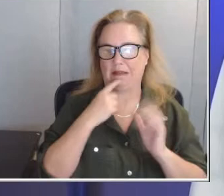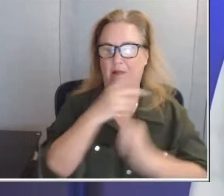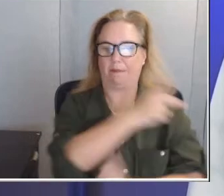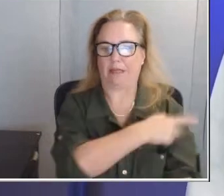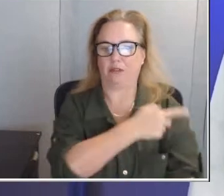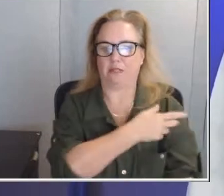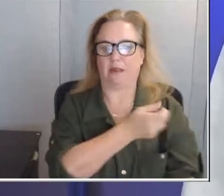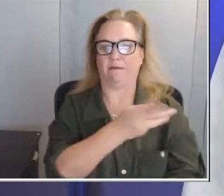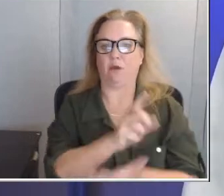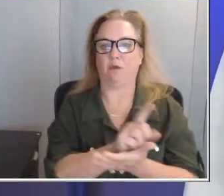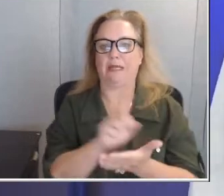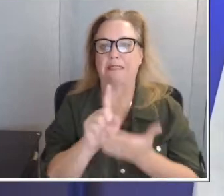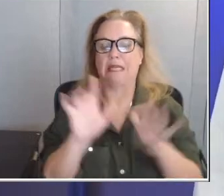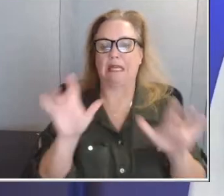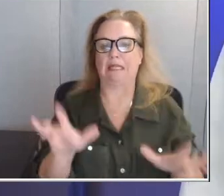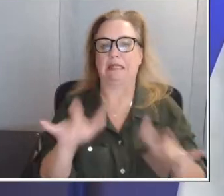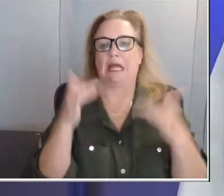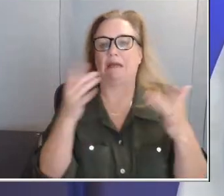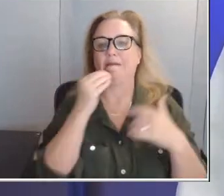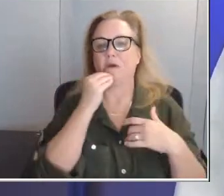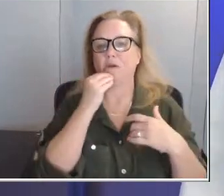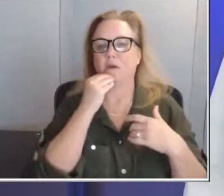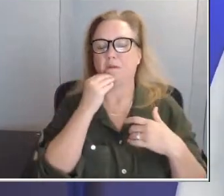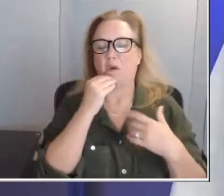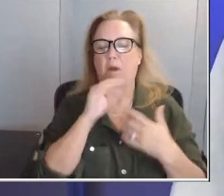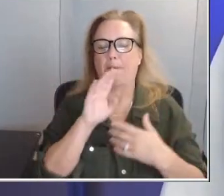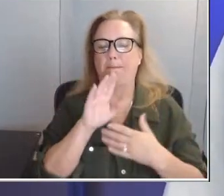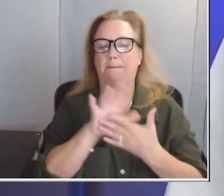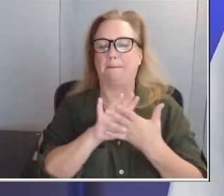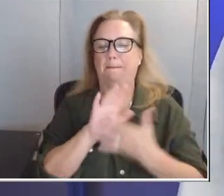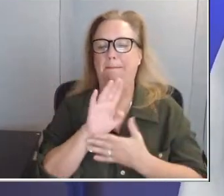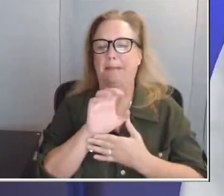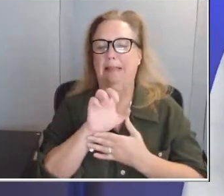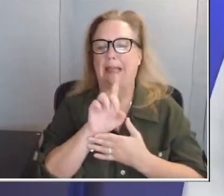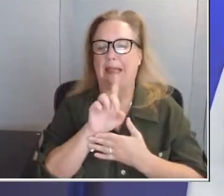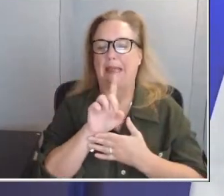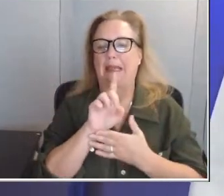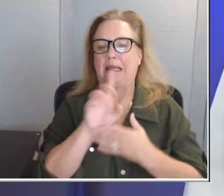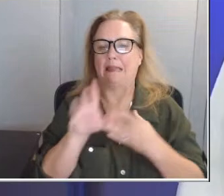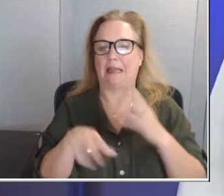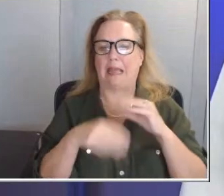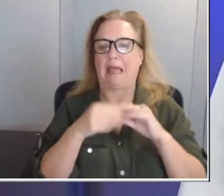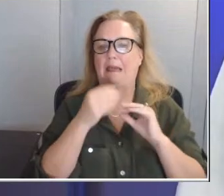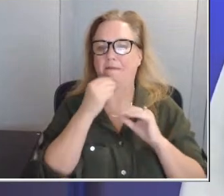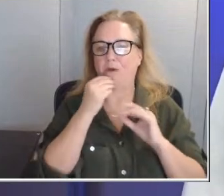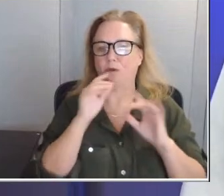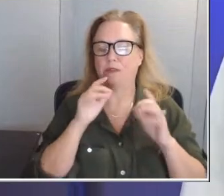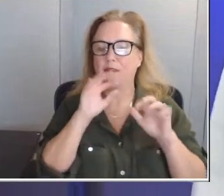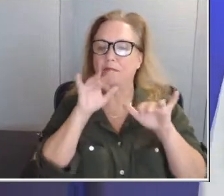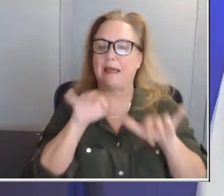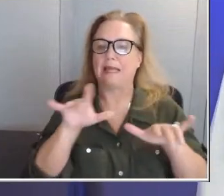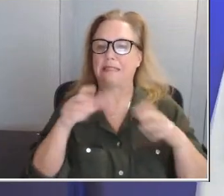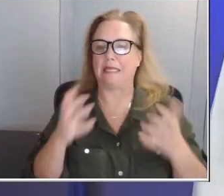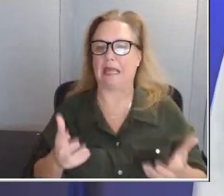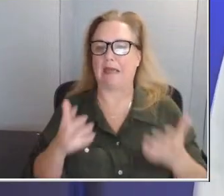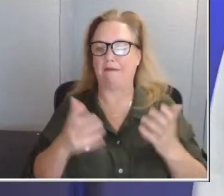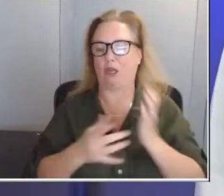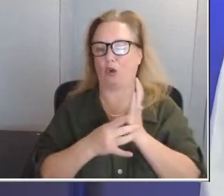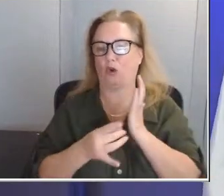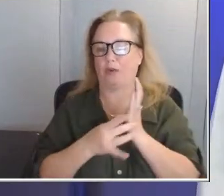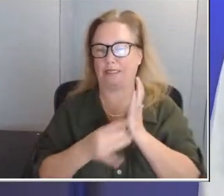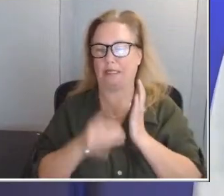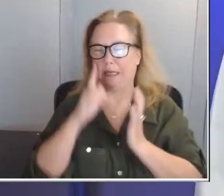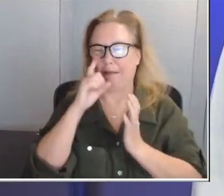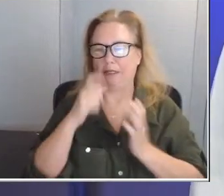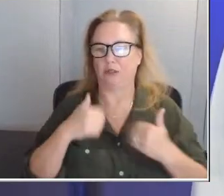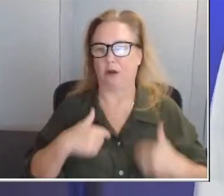weeks eating light meals, more bland food, and then slowly add back in foods that are spicy, heavy, greasy, because your body